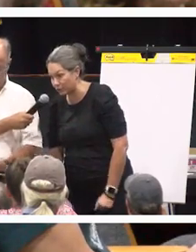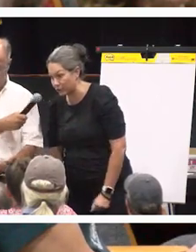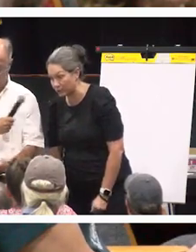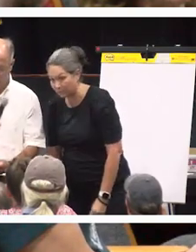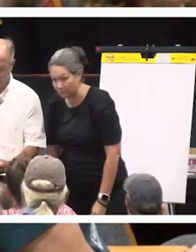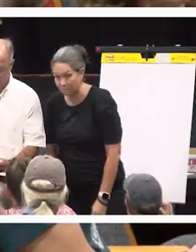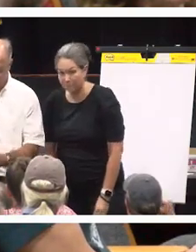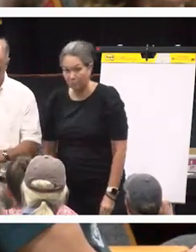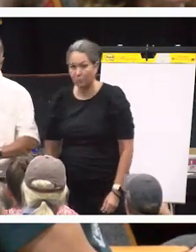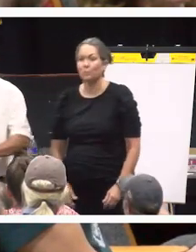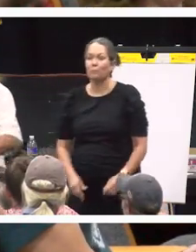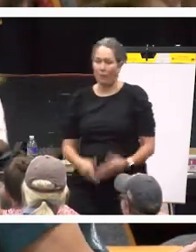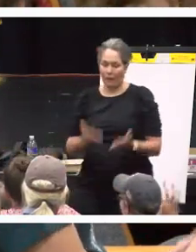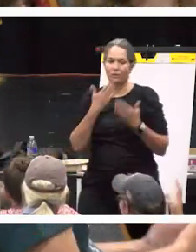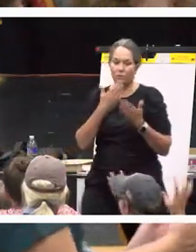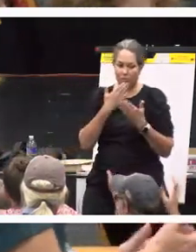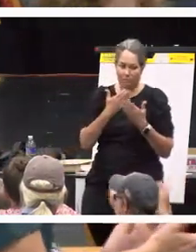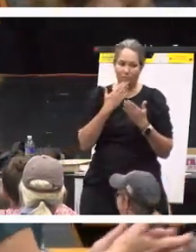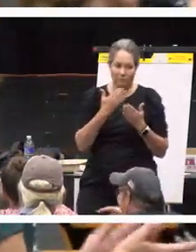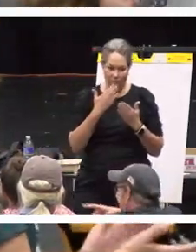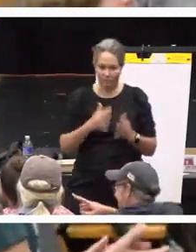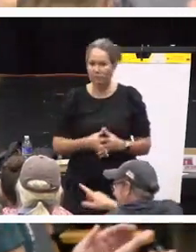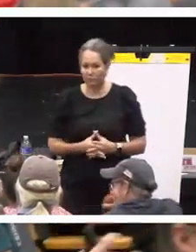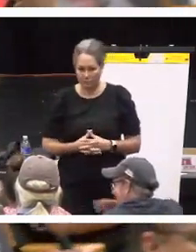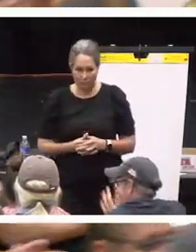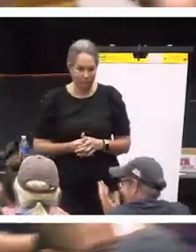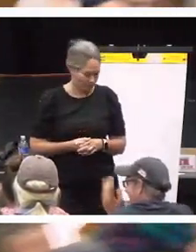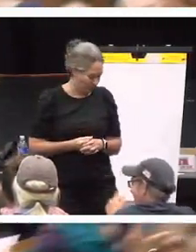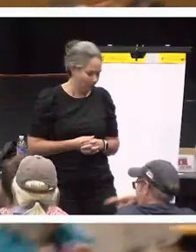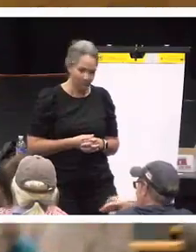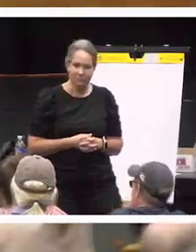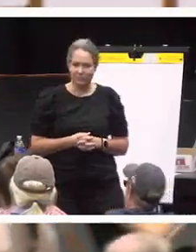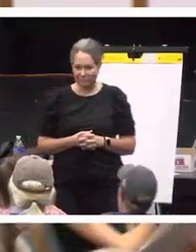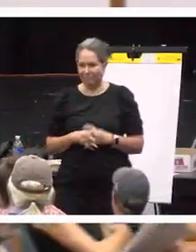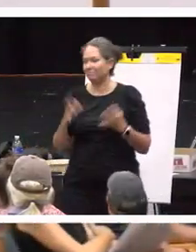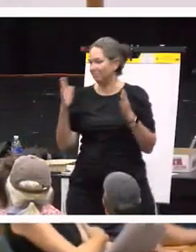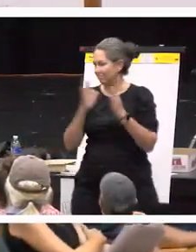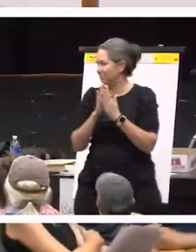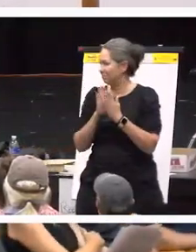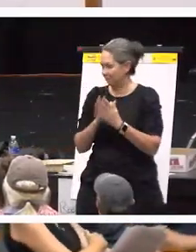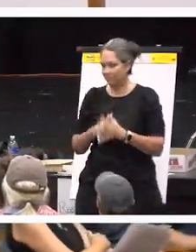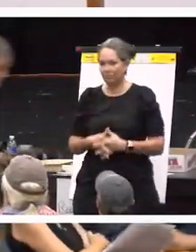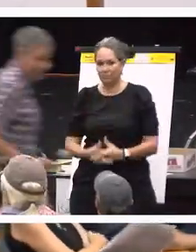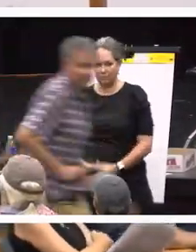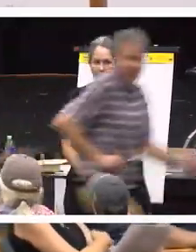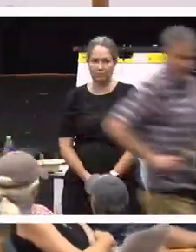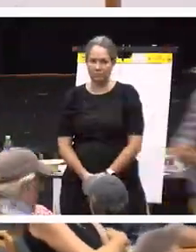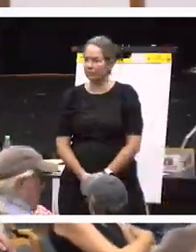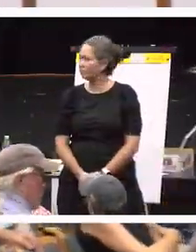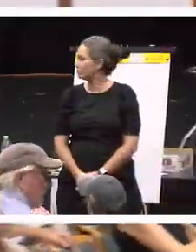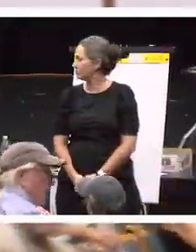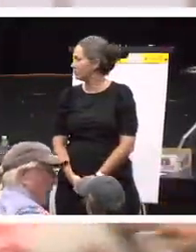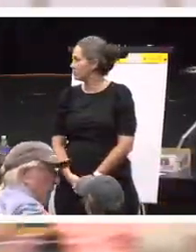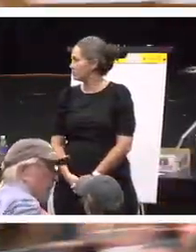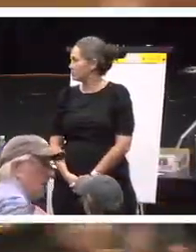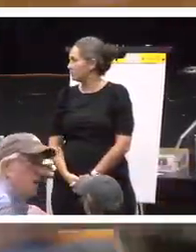when there's an emergency. Thank you so much. Okay. Go, John.